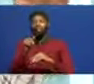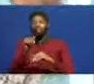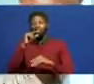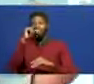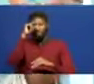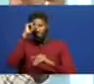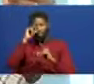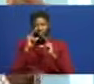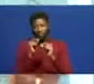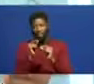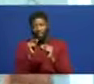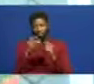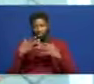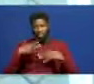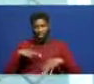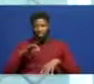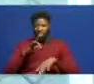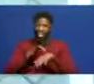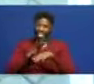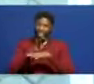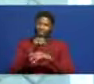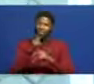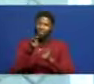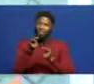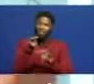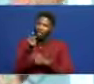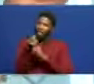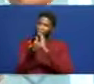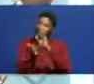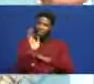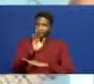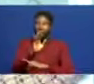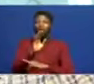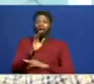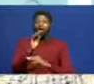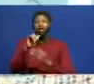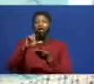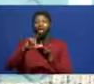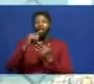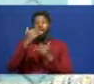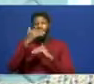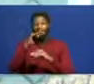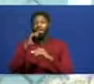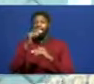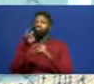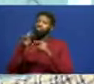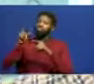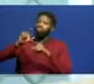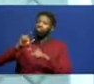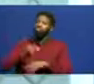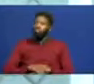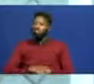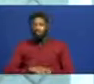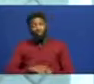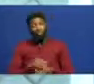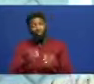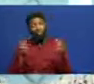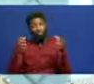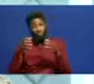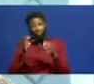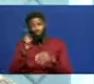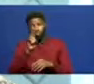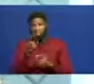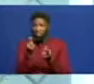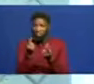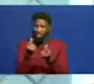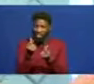Wale ambao wanatumia pesa ya Hustler Fund, tuliwapatia, we gave you a challenge. Tukaanza